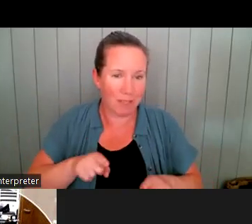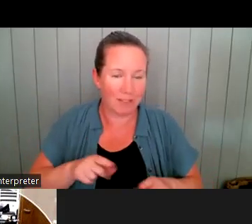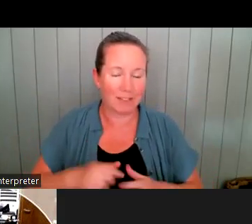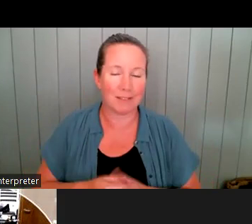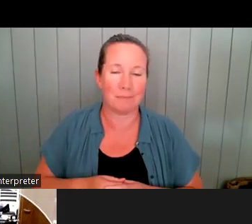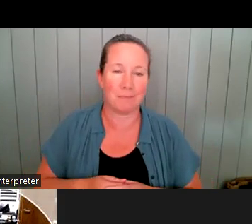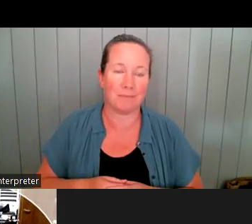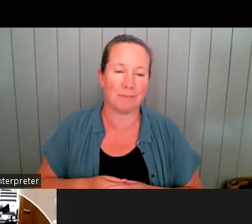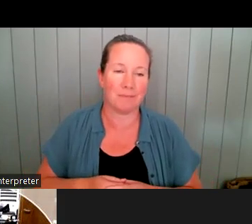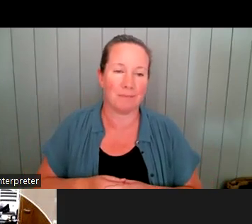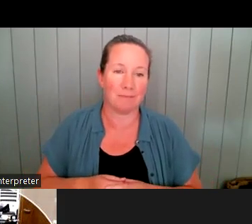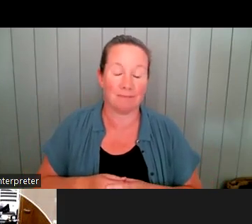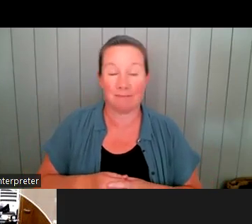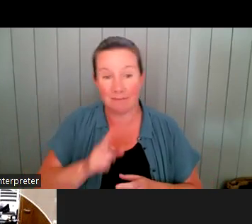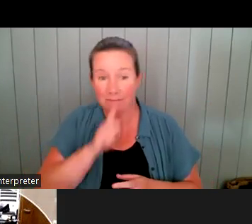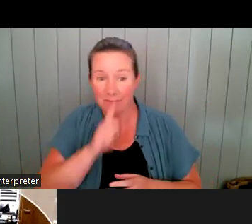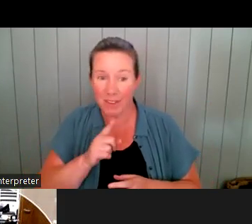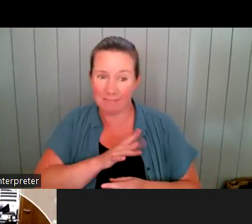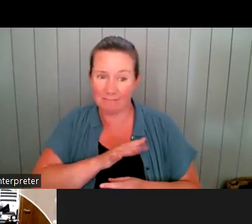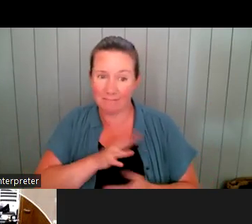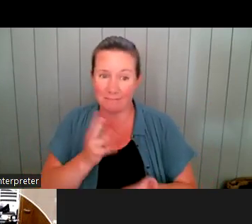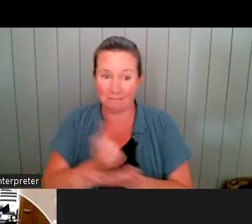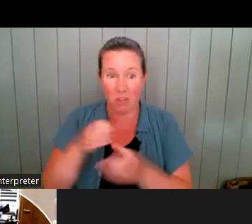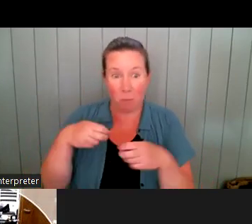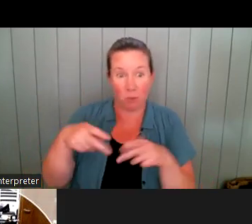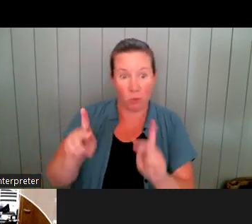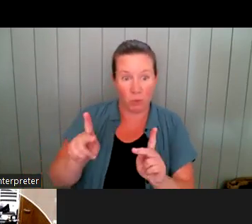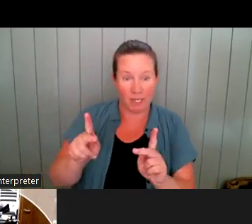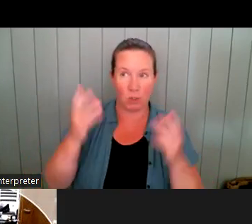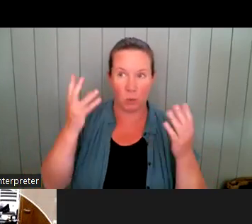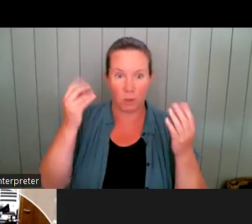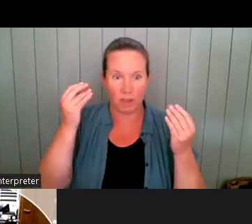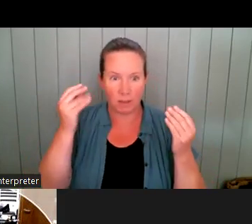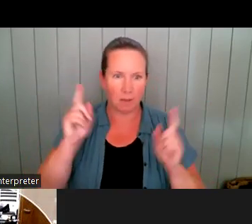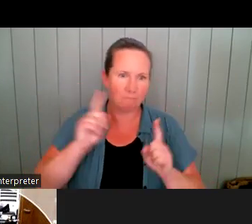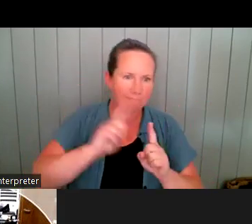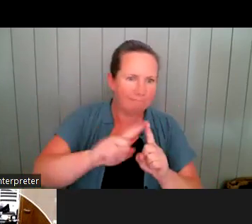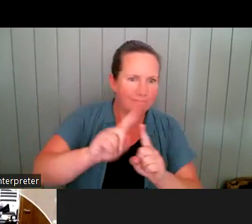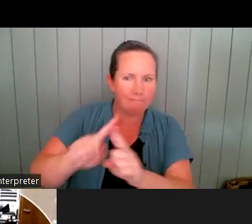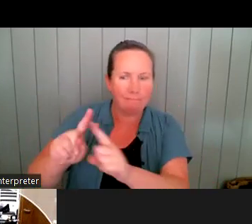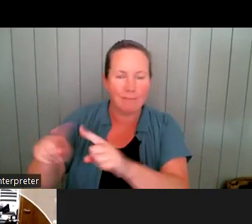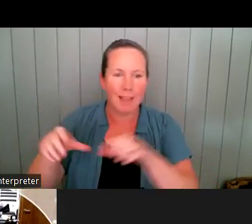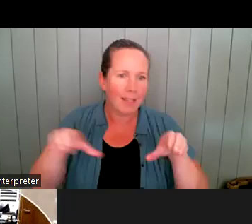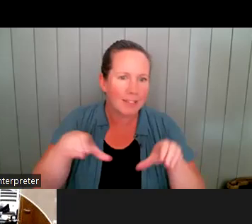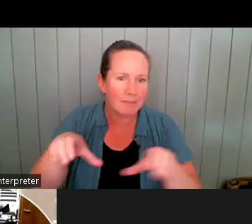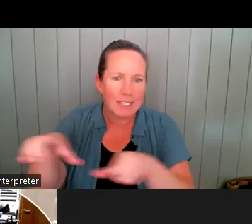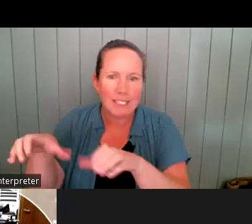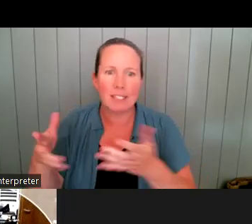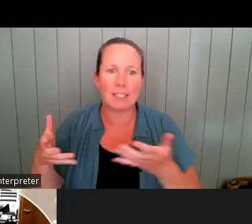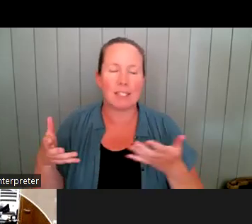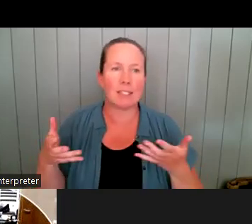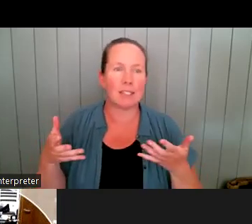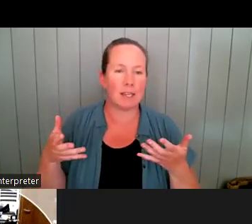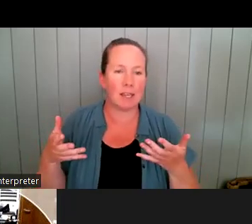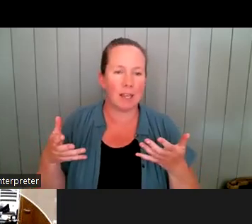to think about different activities and whether you would answer that